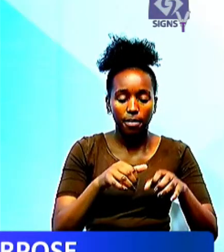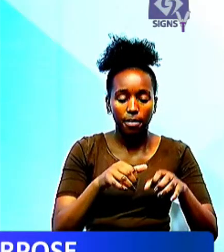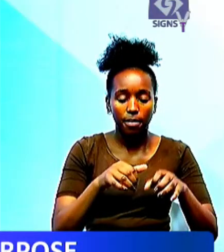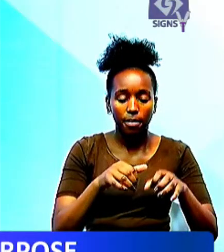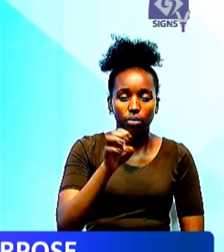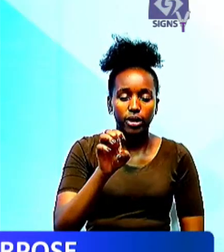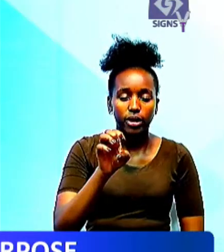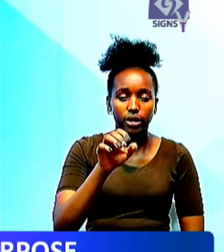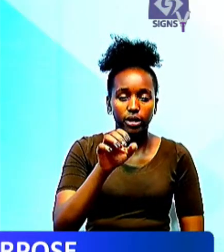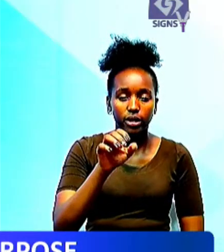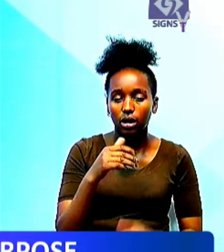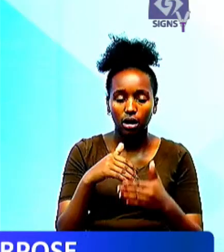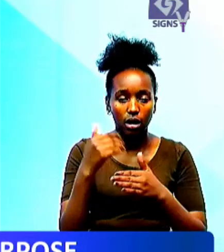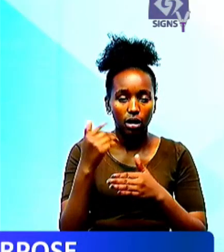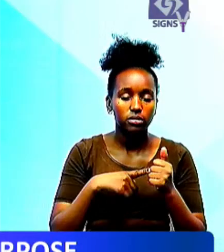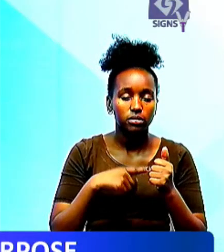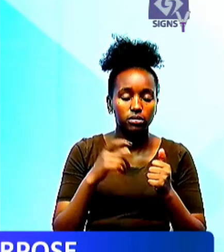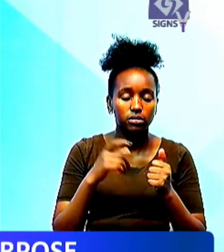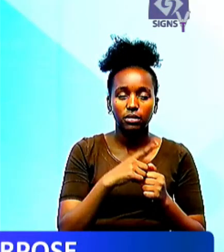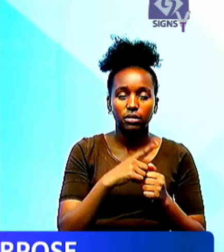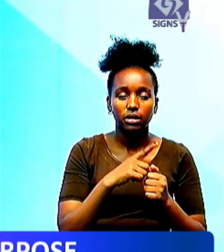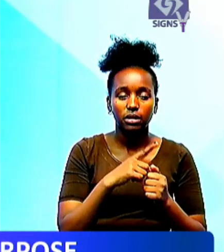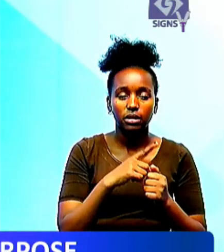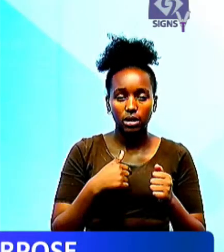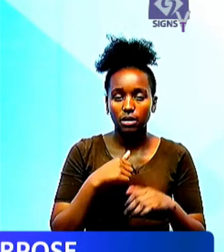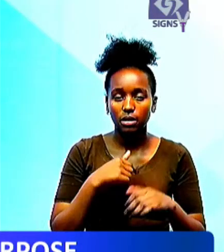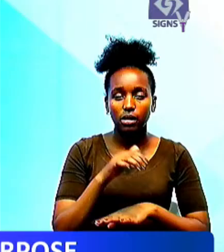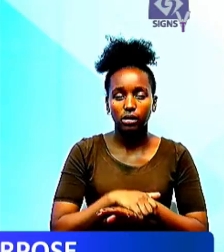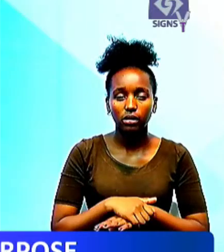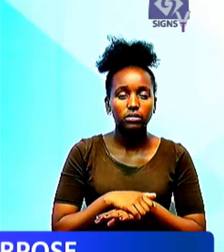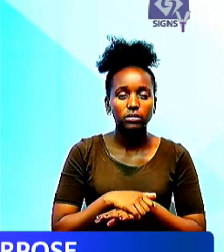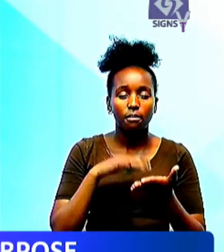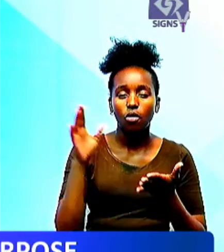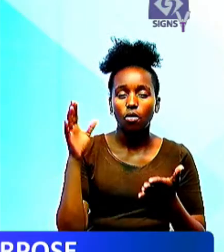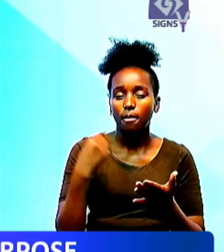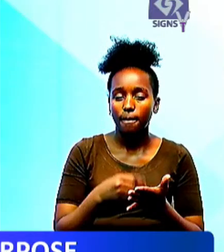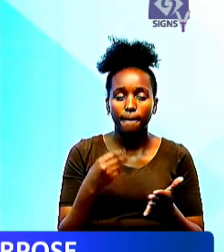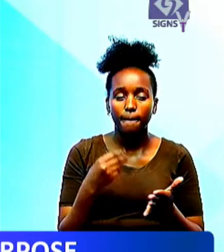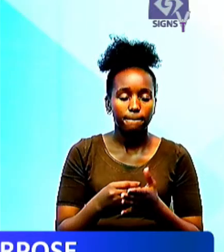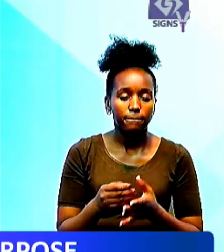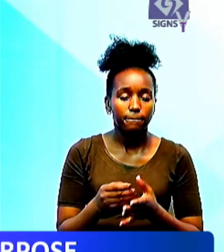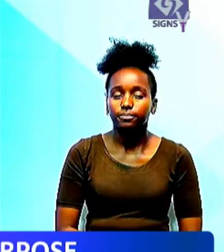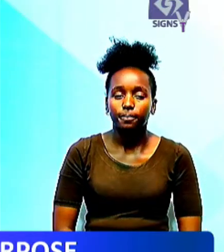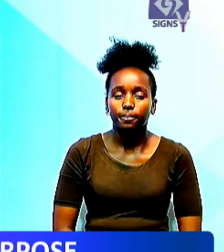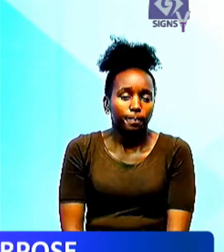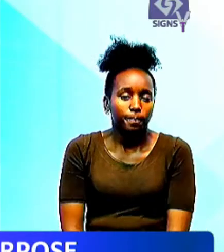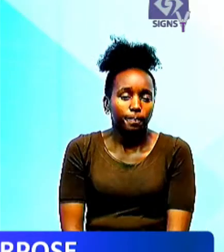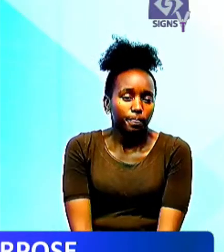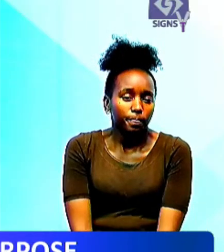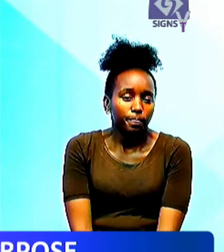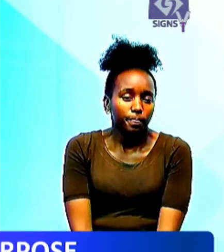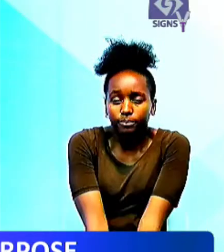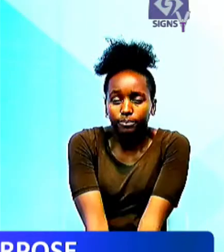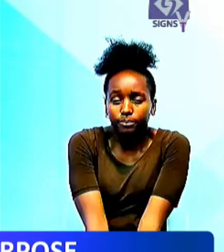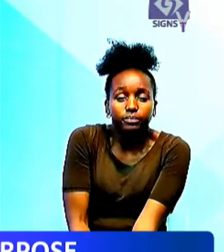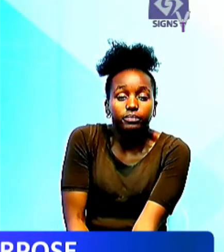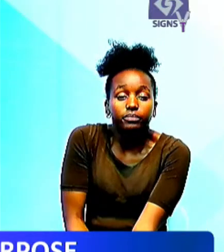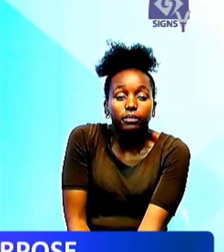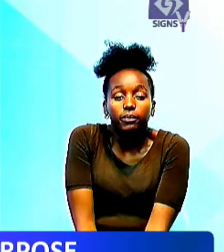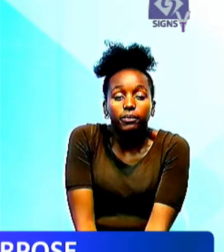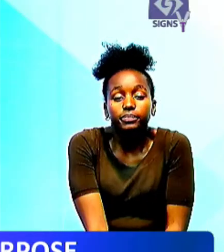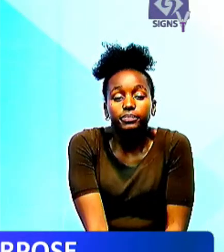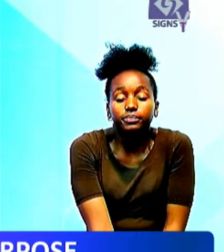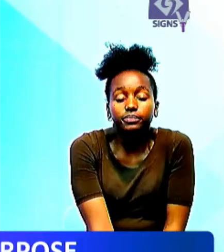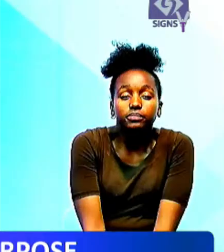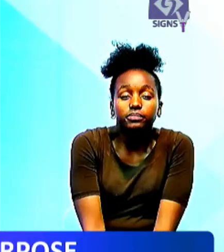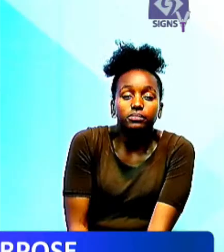contract, and in 6 months time, I'm creating a market for including coffee. We have one futures market for coffee, and we even have a